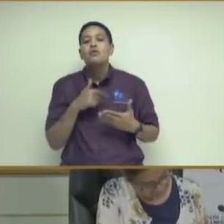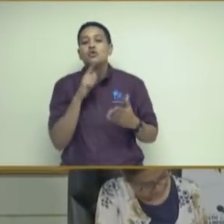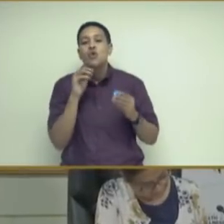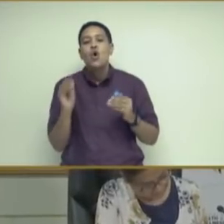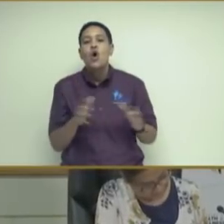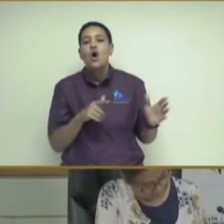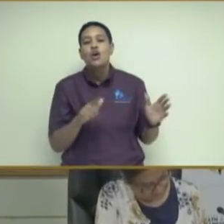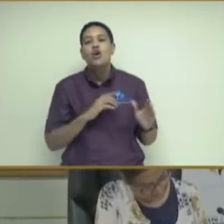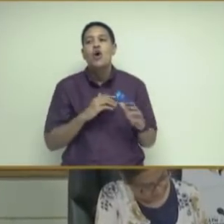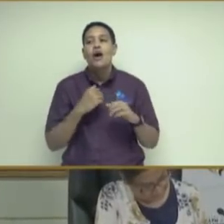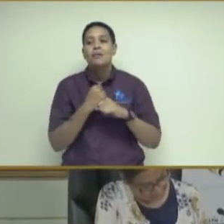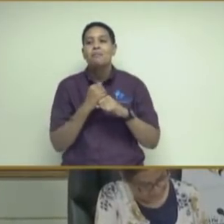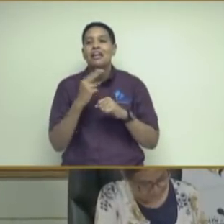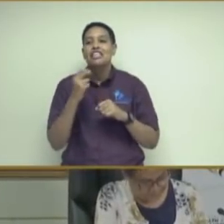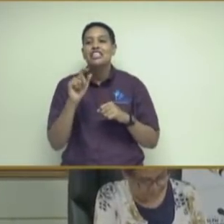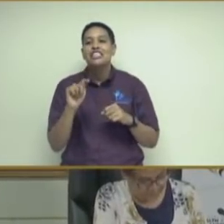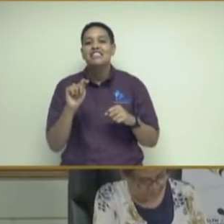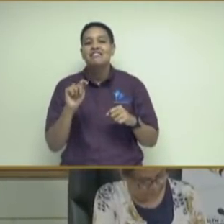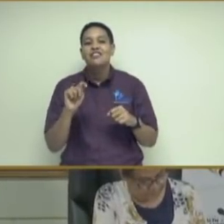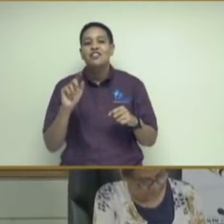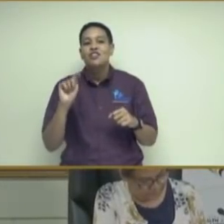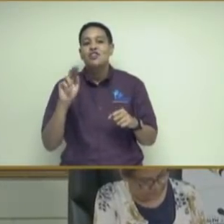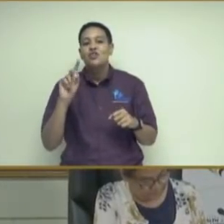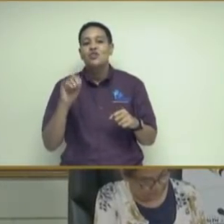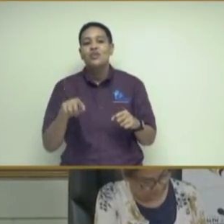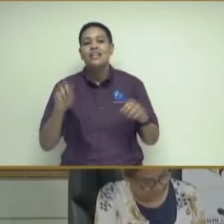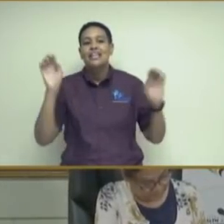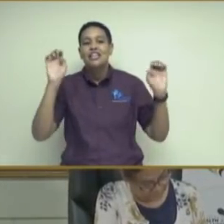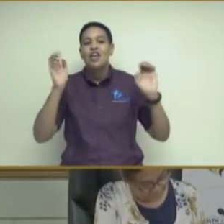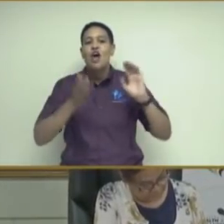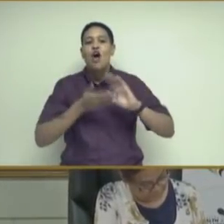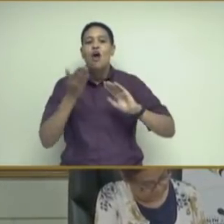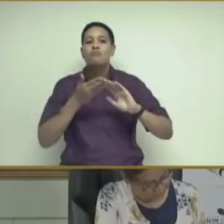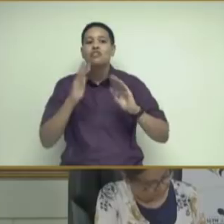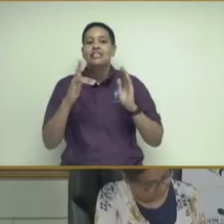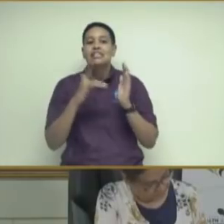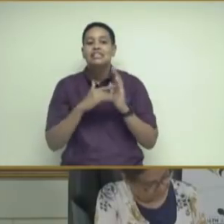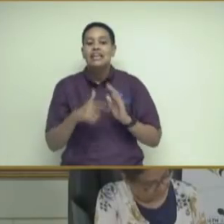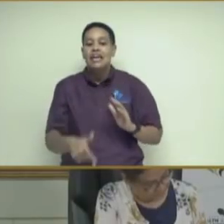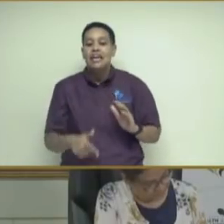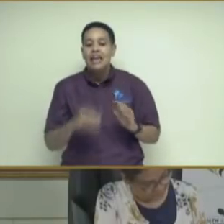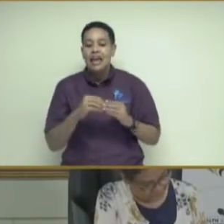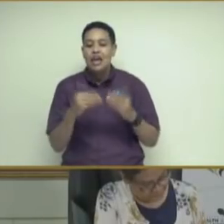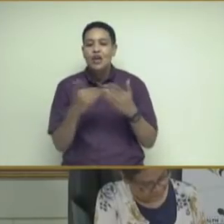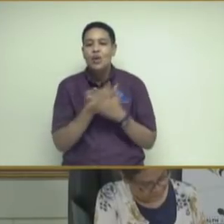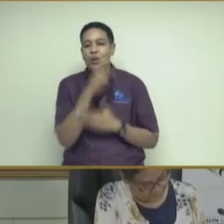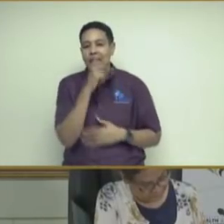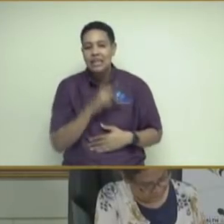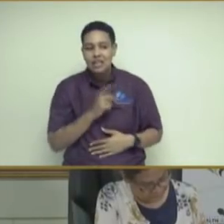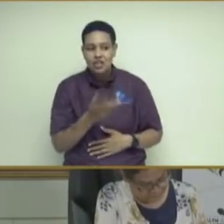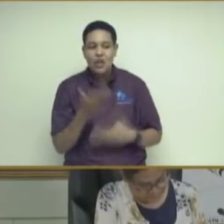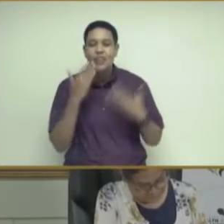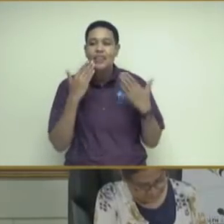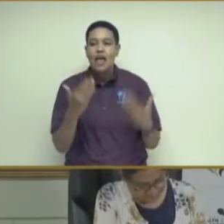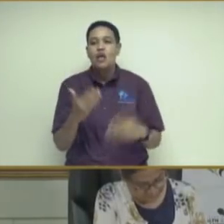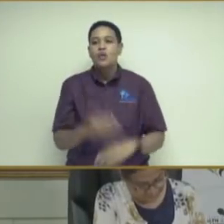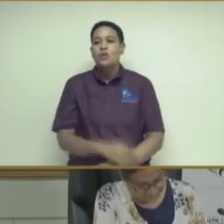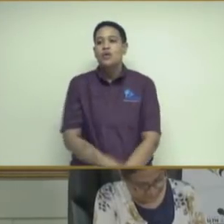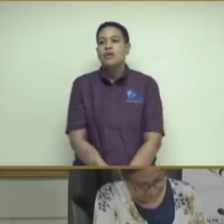organize. This is our makeshift studio, of course. This is the Emergency Operating Center in New Kingston. Thank you very